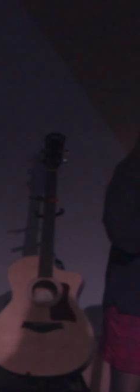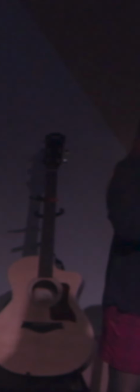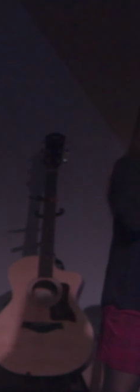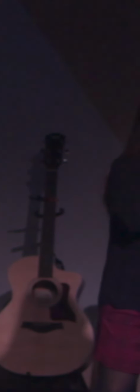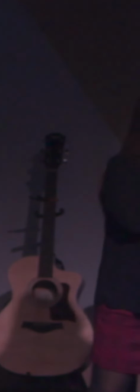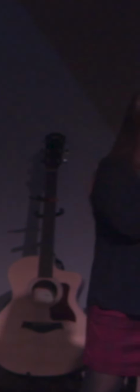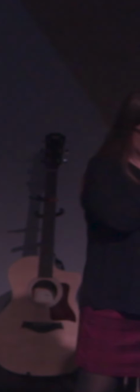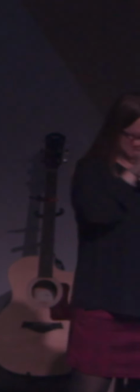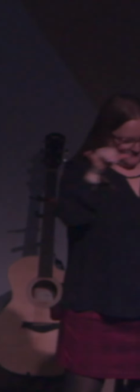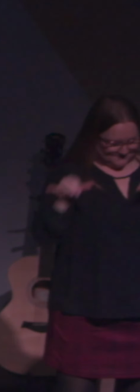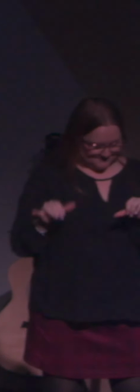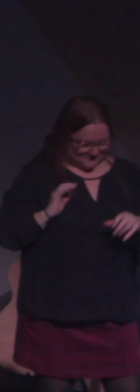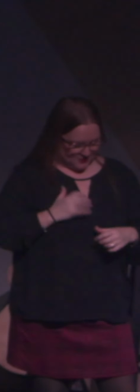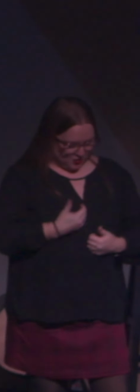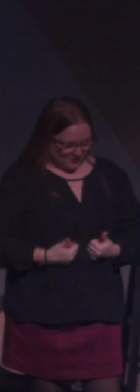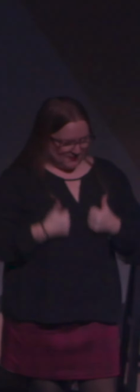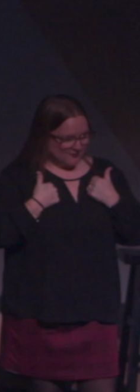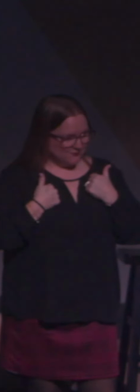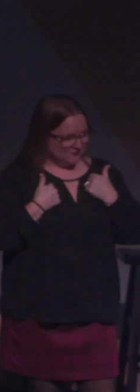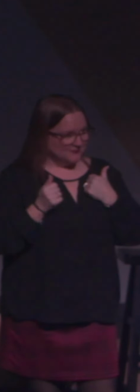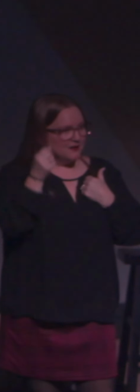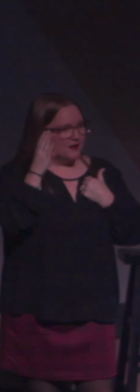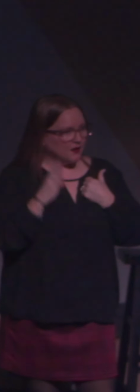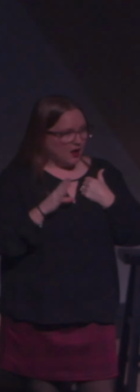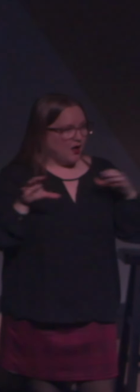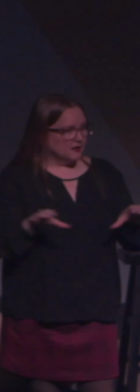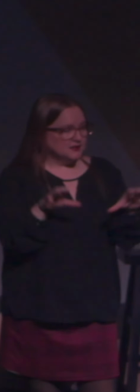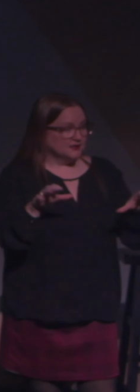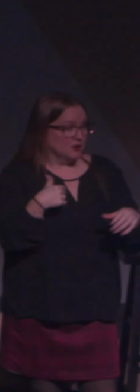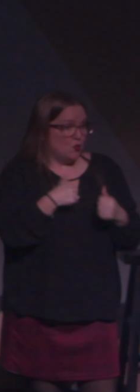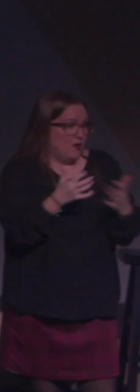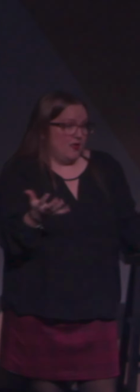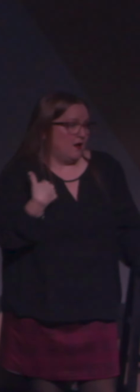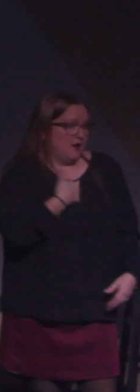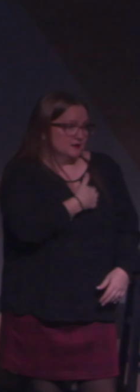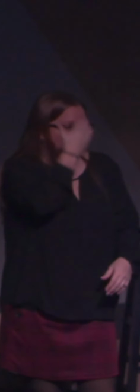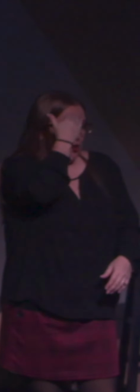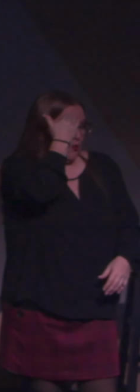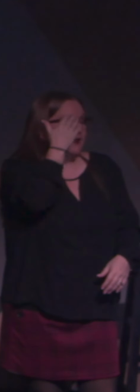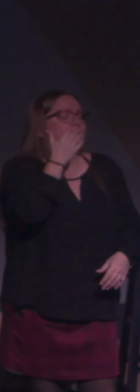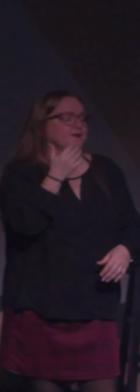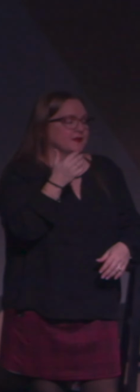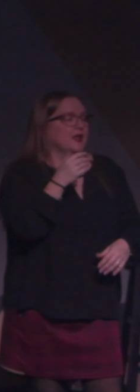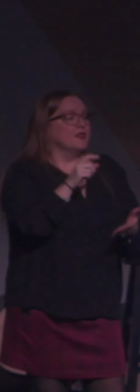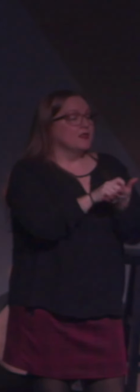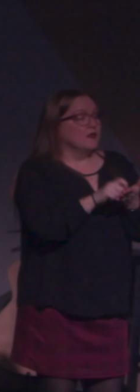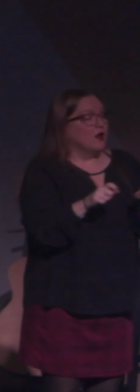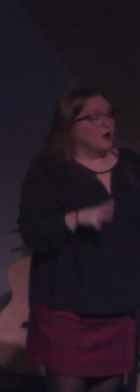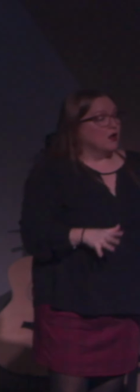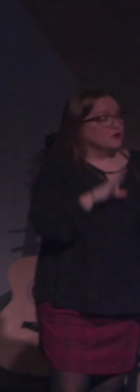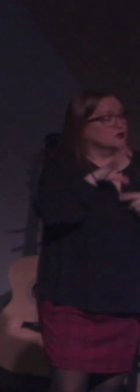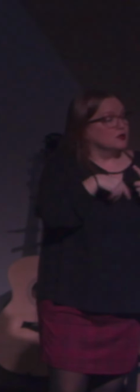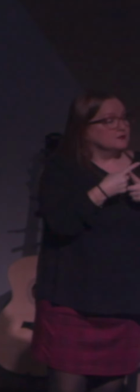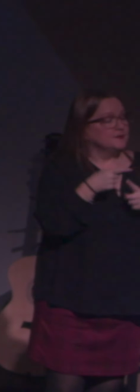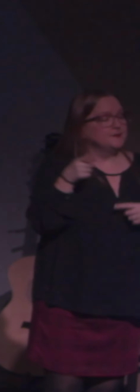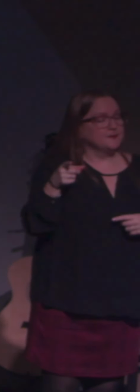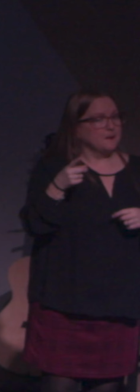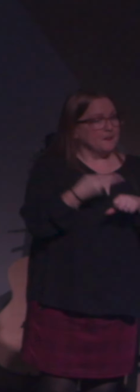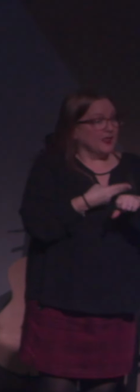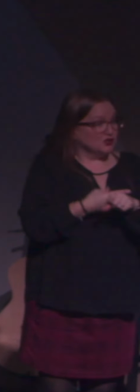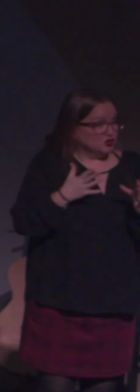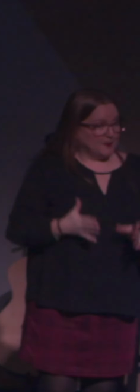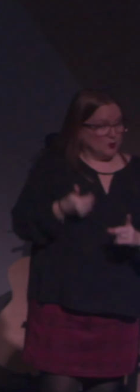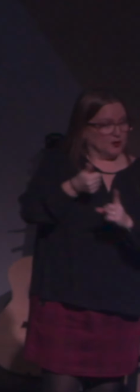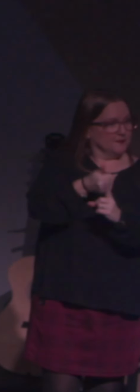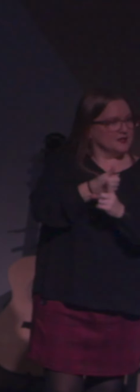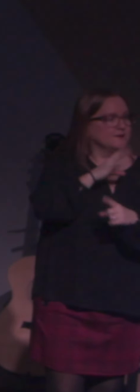world and in our life that God does this without us even knowing. And Philip Keller, talking about being a shepherd, he talks